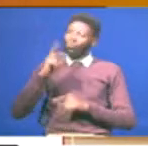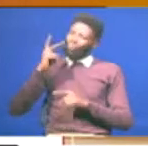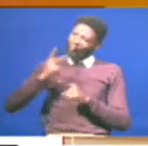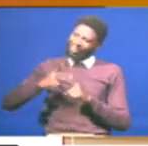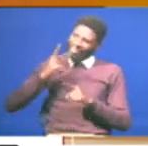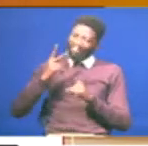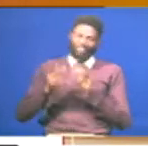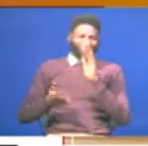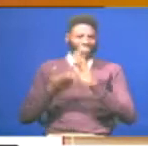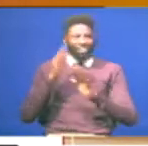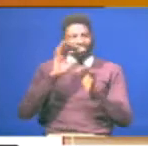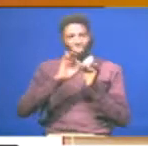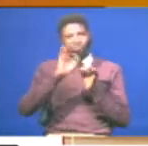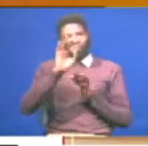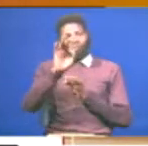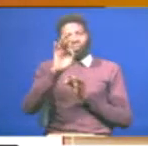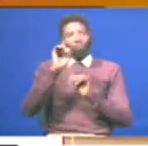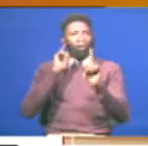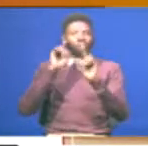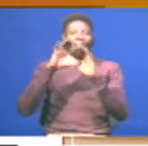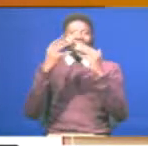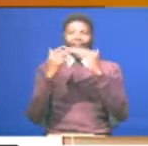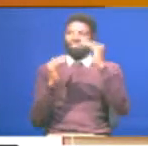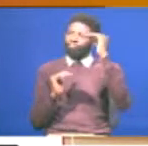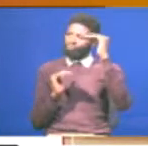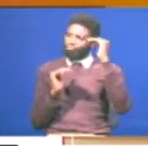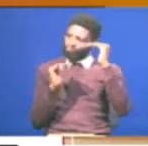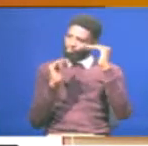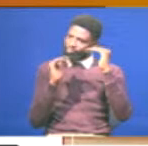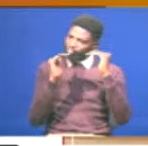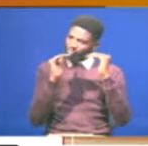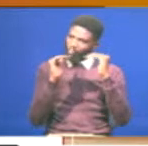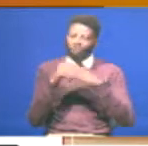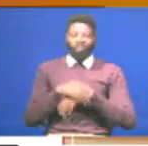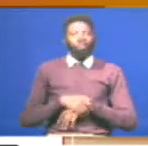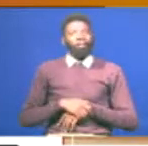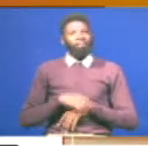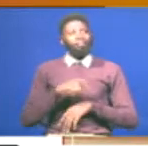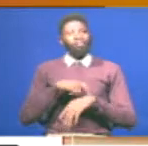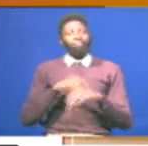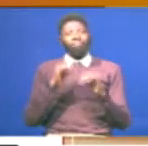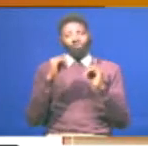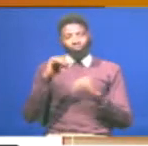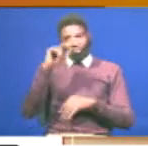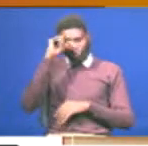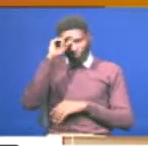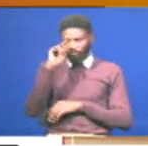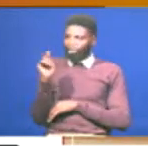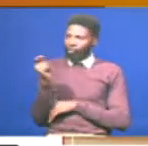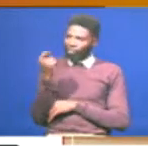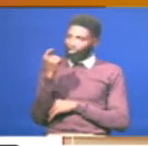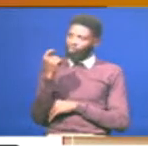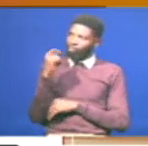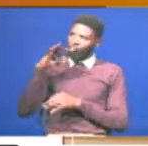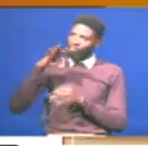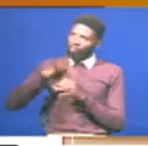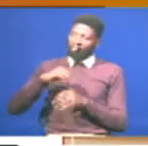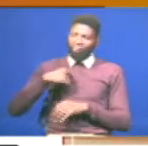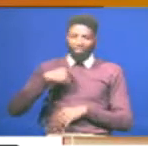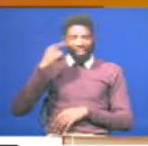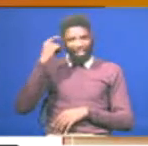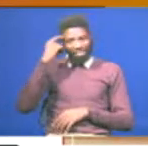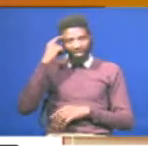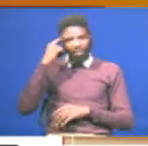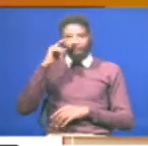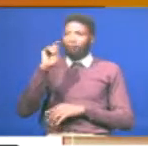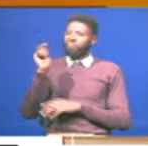to catch up with the rest of the world. And when the new administration was elected in Kenya, I thought President Dr. Ruto, who